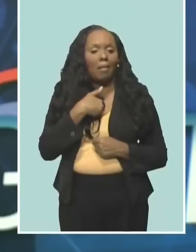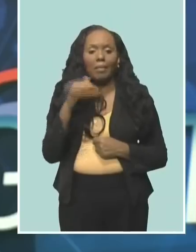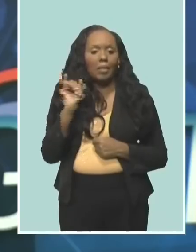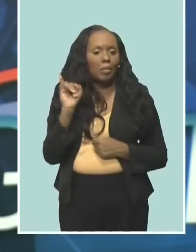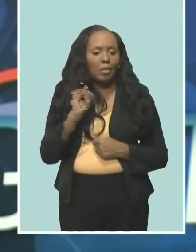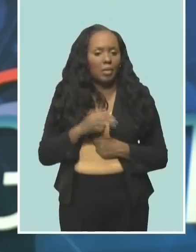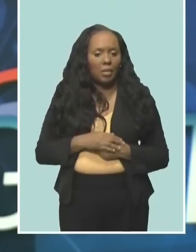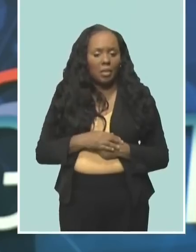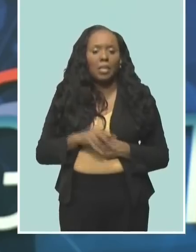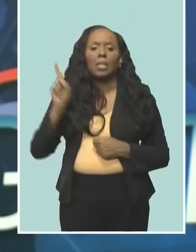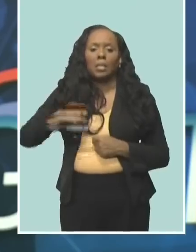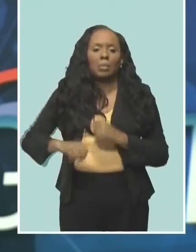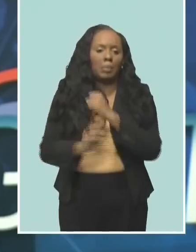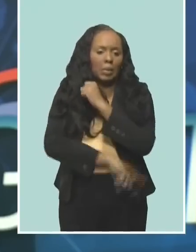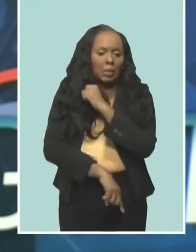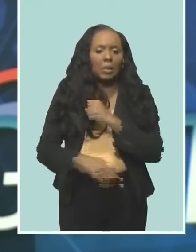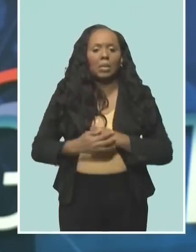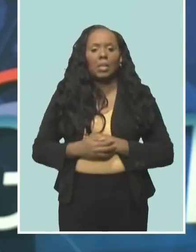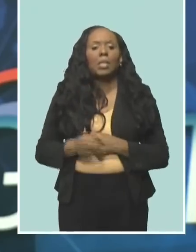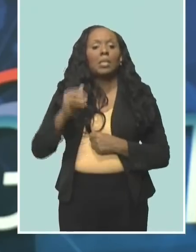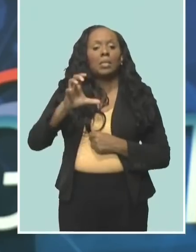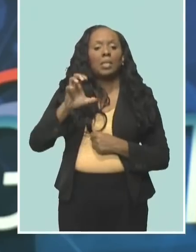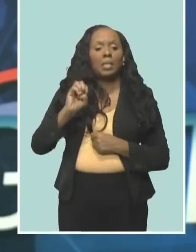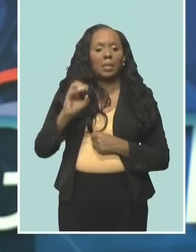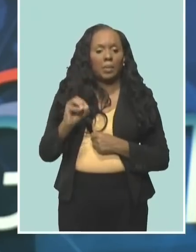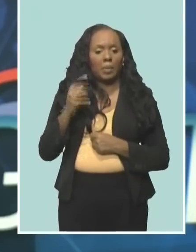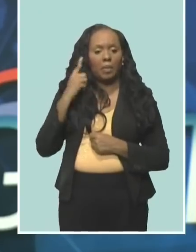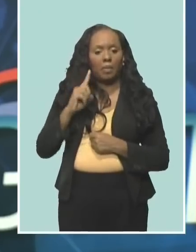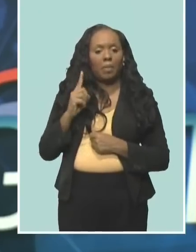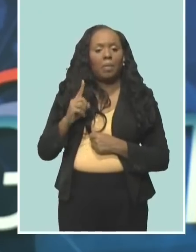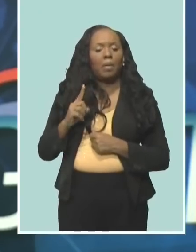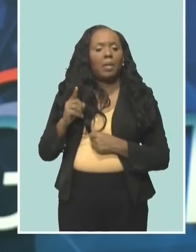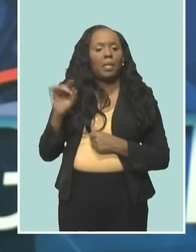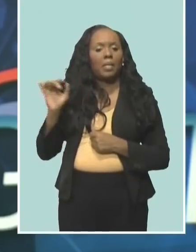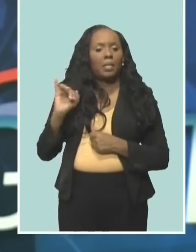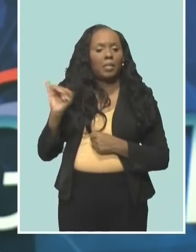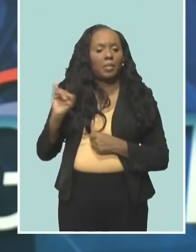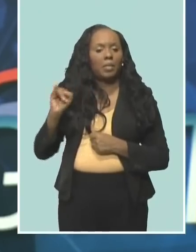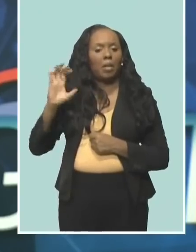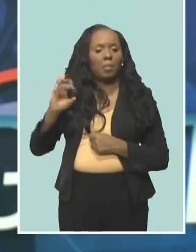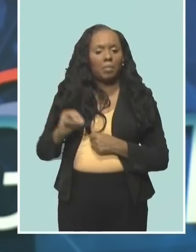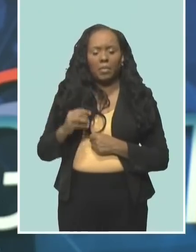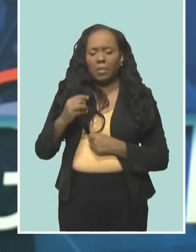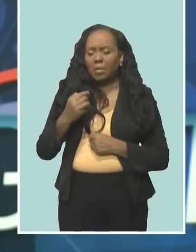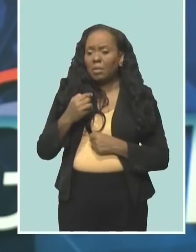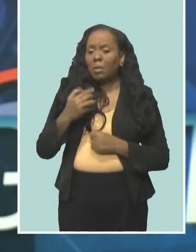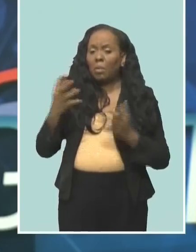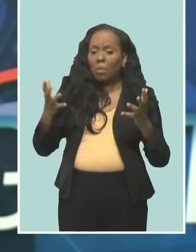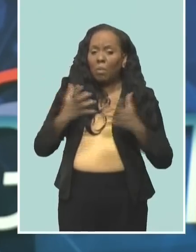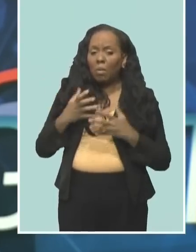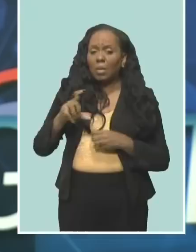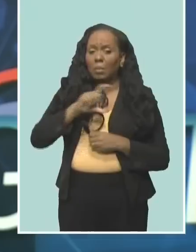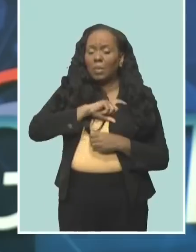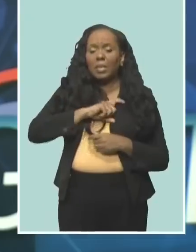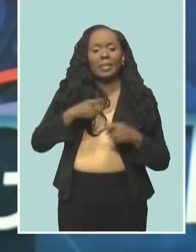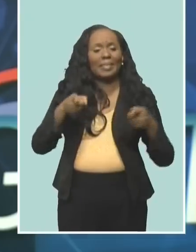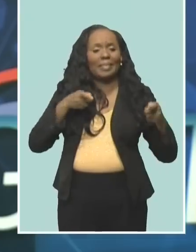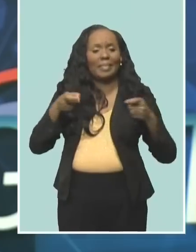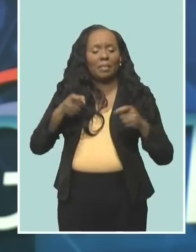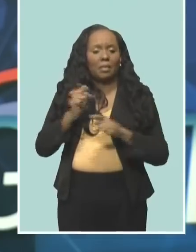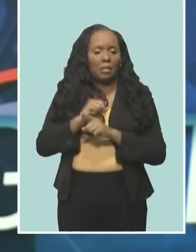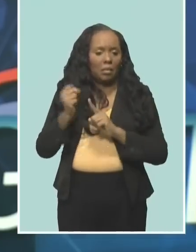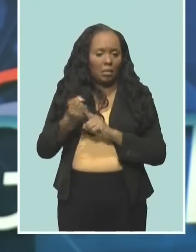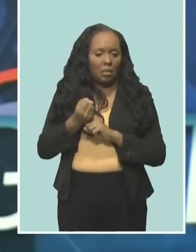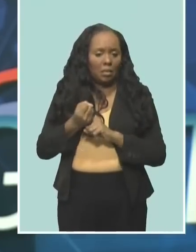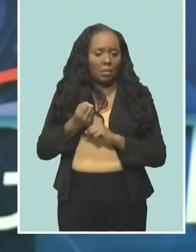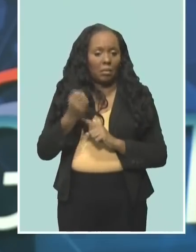of Cooperators General Insurance, Anton Lovell, is asking the Barbados Police Service to handle the situation. He says this is necessary